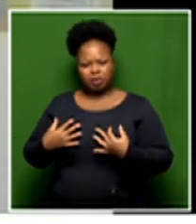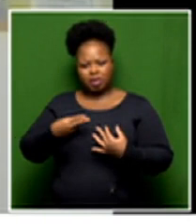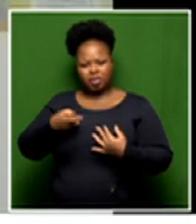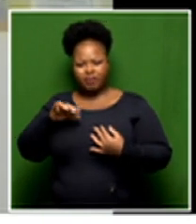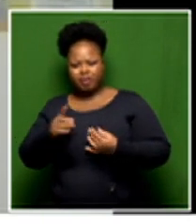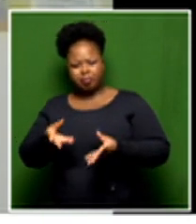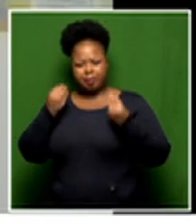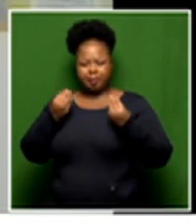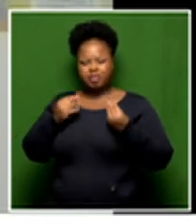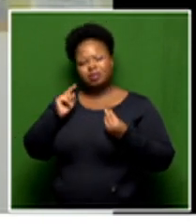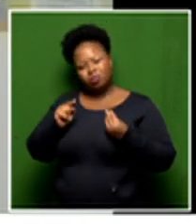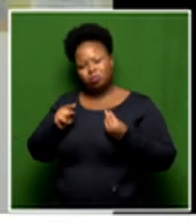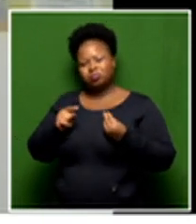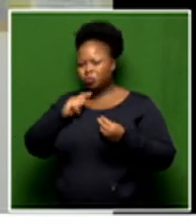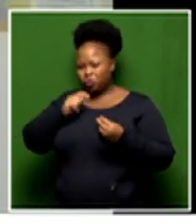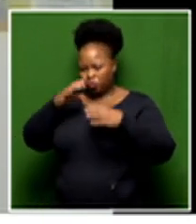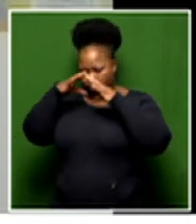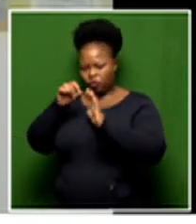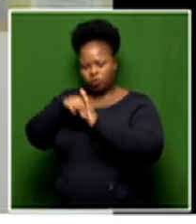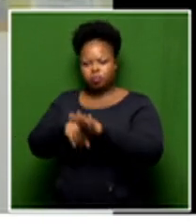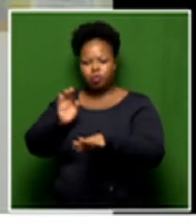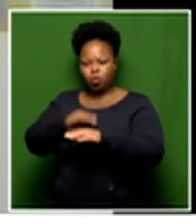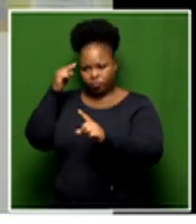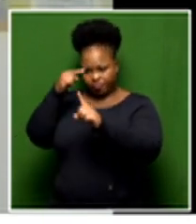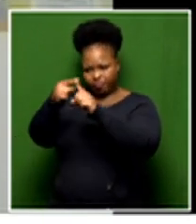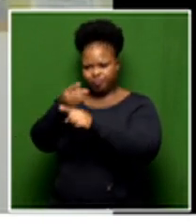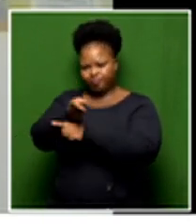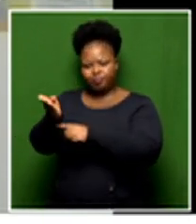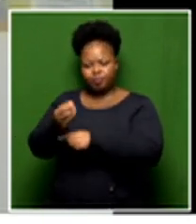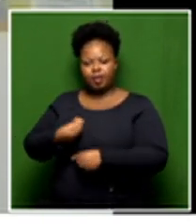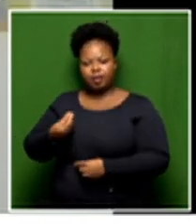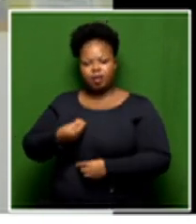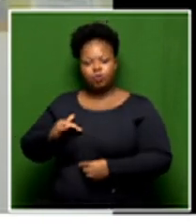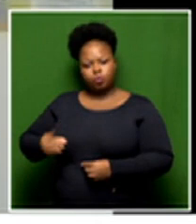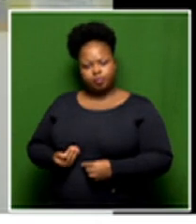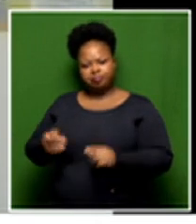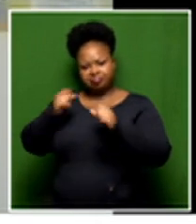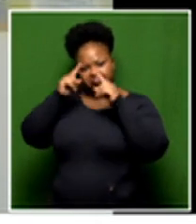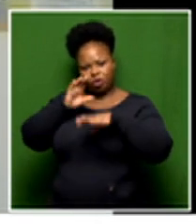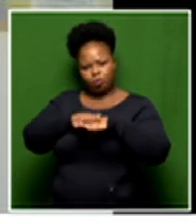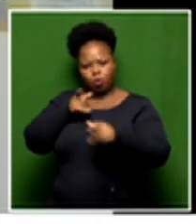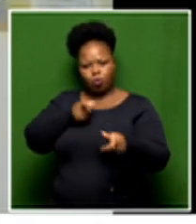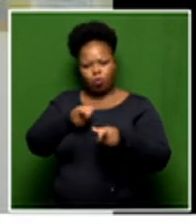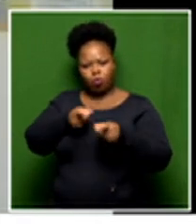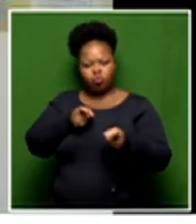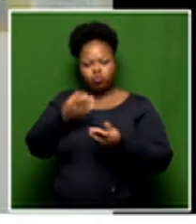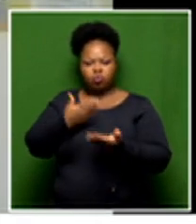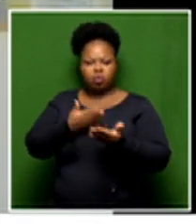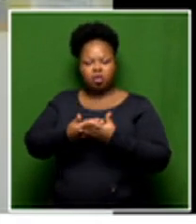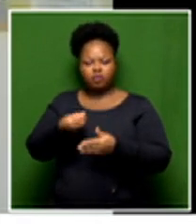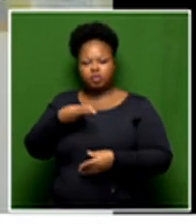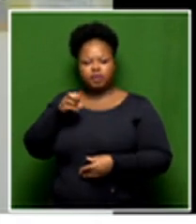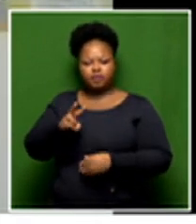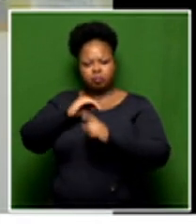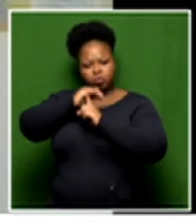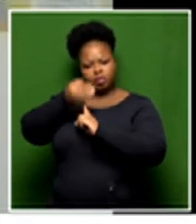it brings to the fore that our efforts need to be targeted towards making young women more in control of their